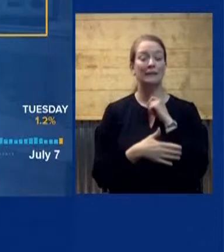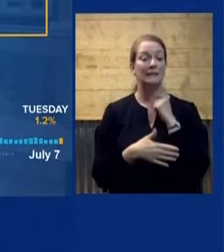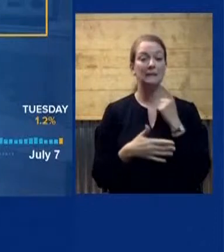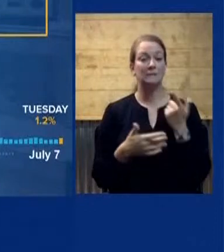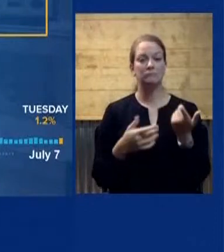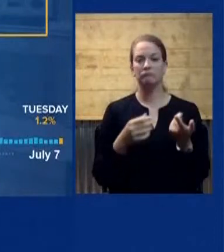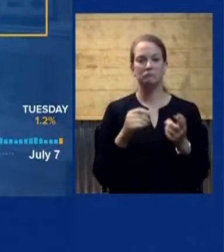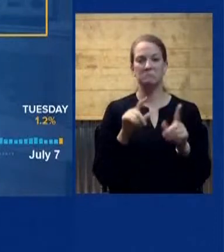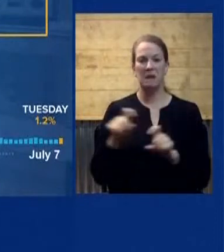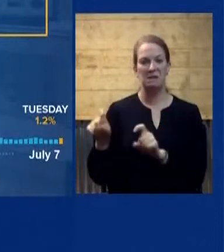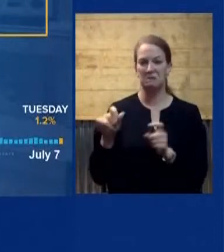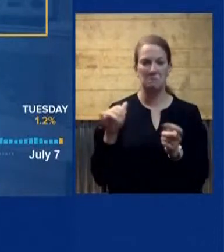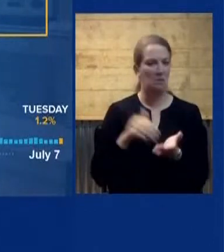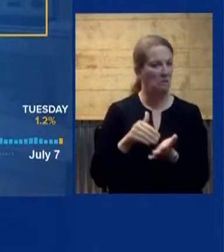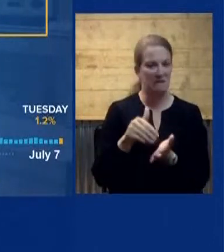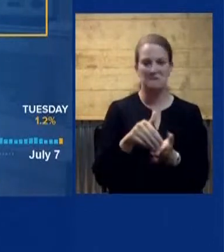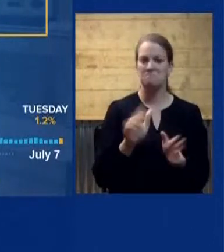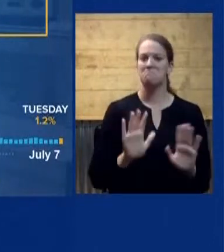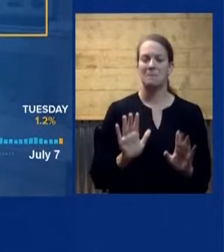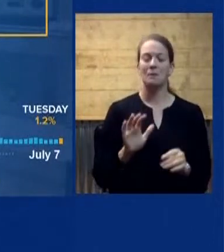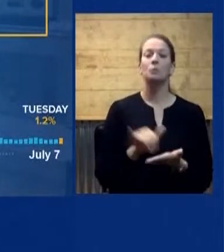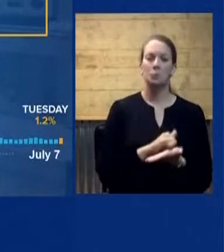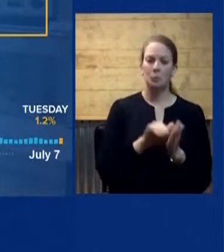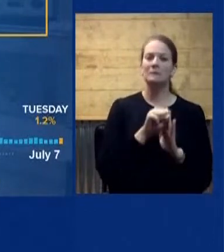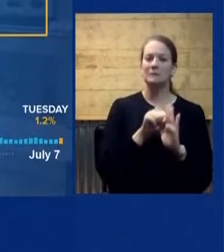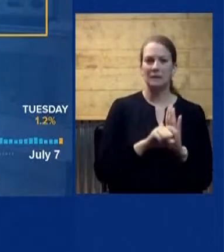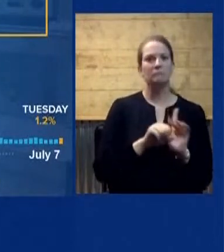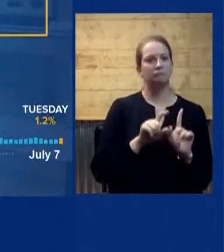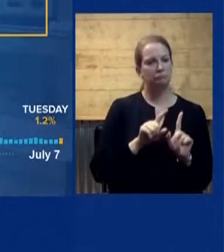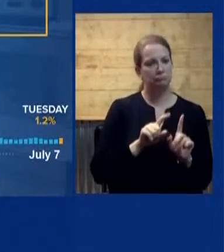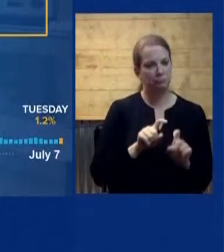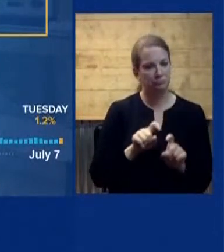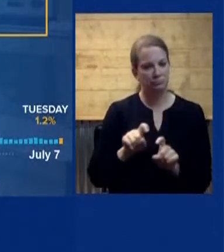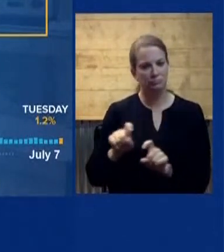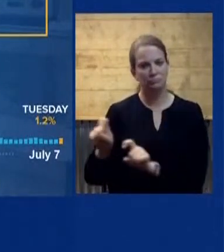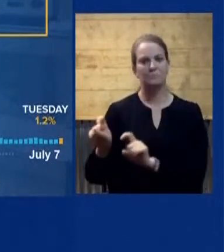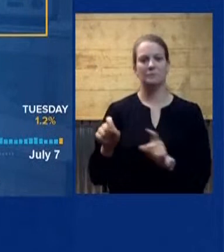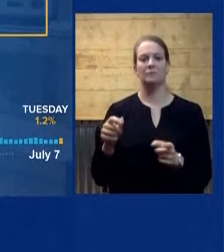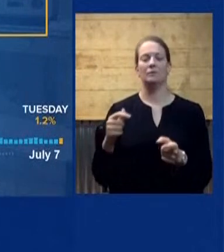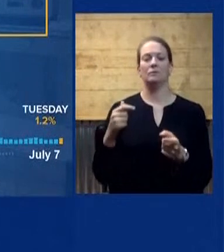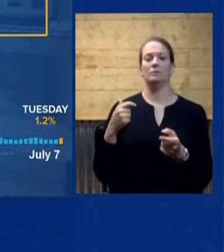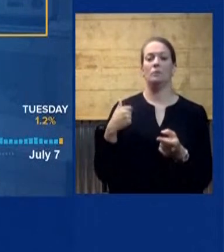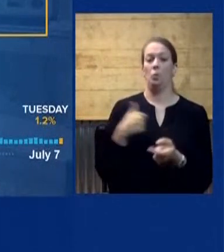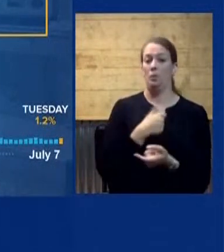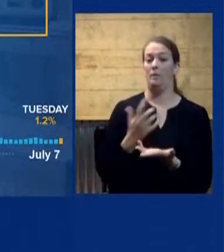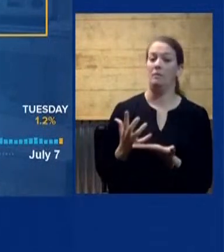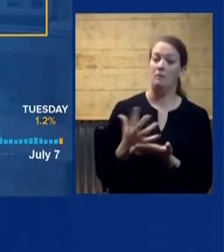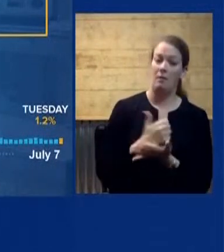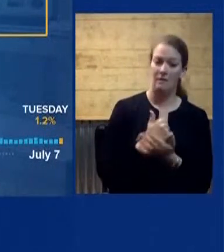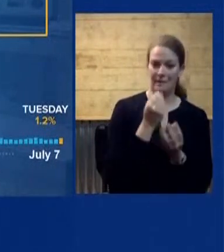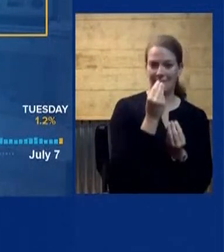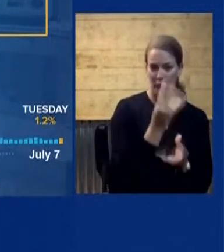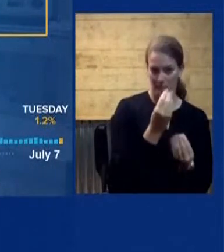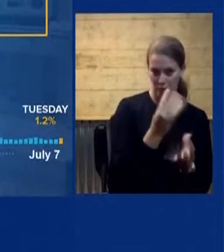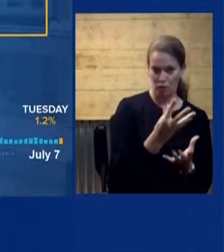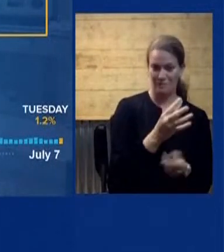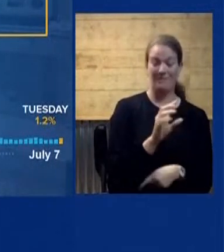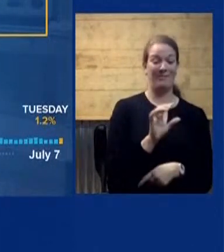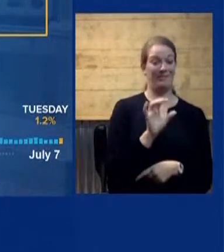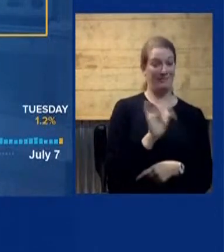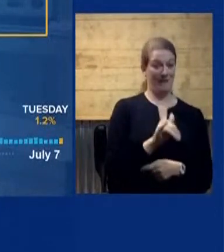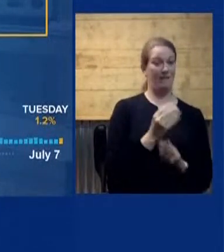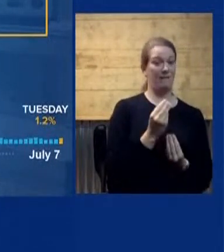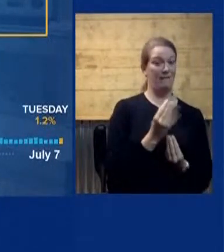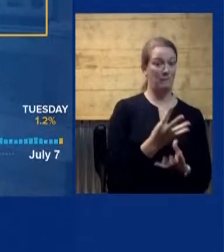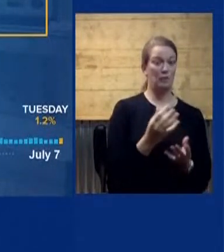York tests. So we get the information, and the information can then lead us. If